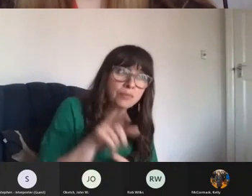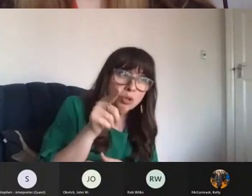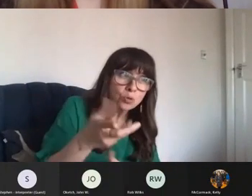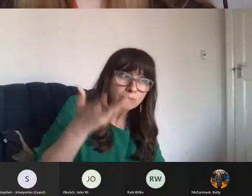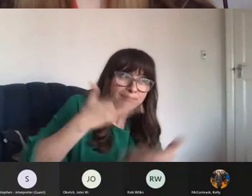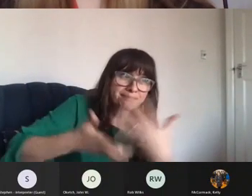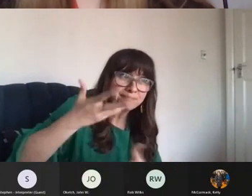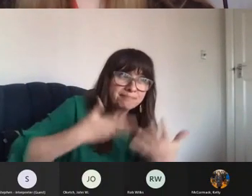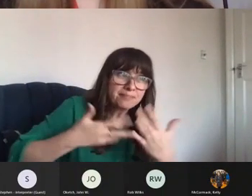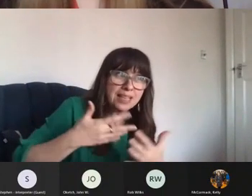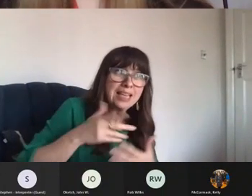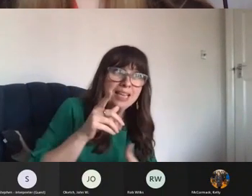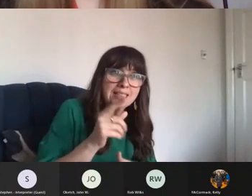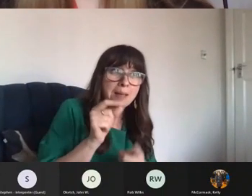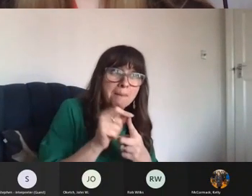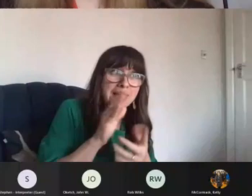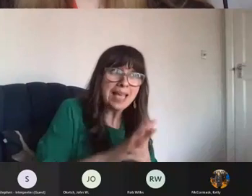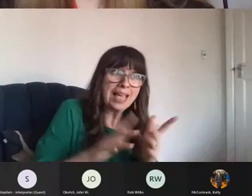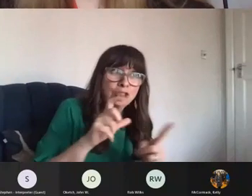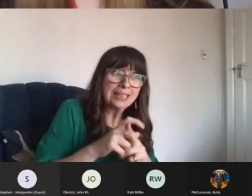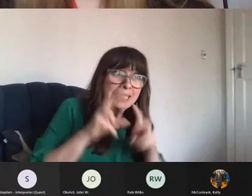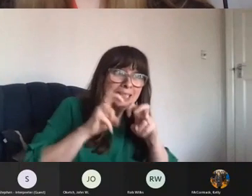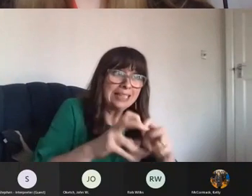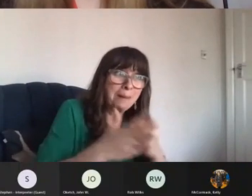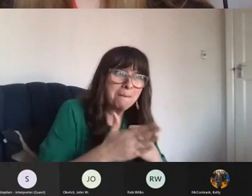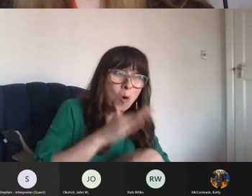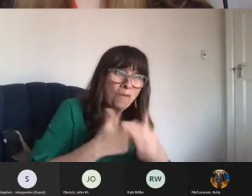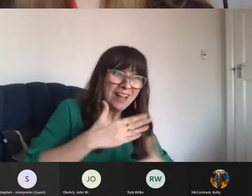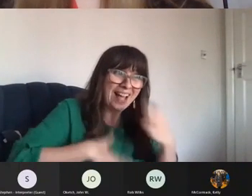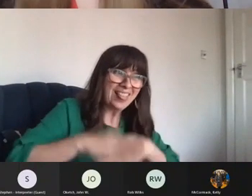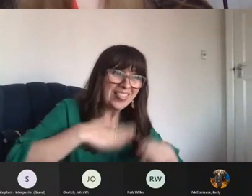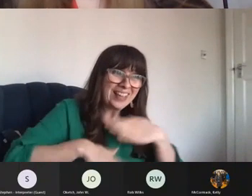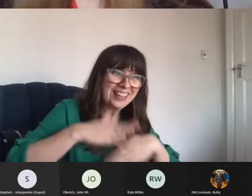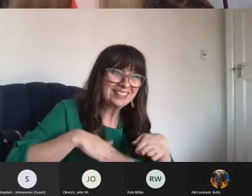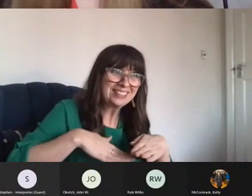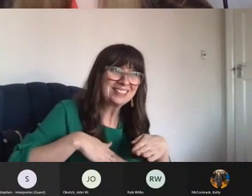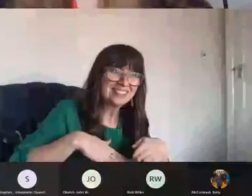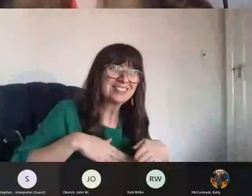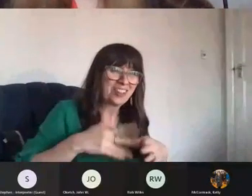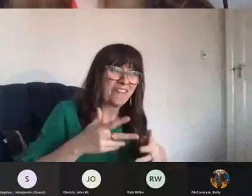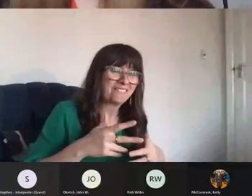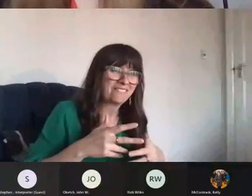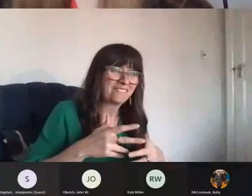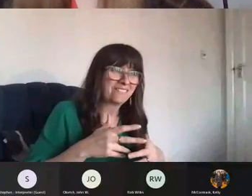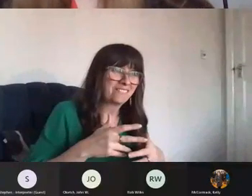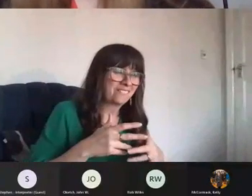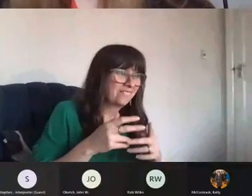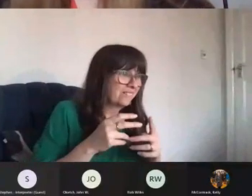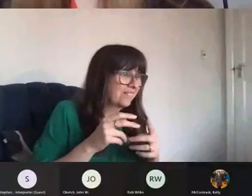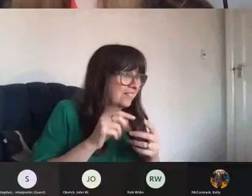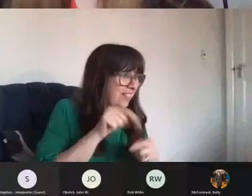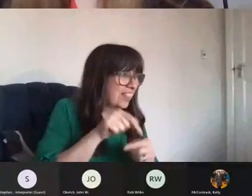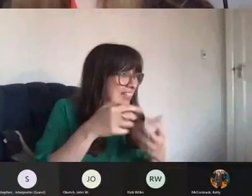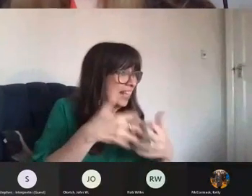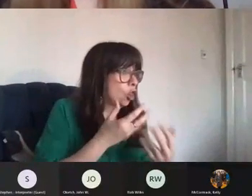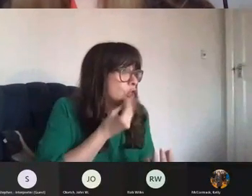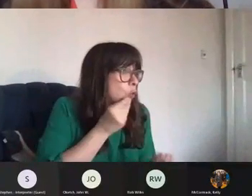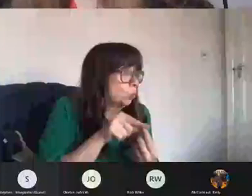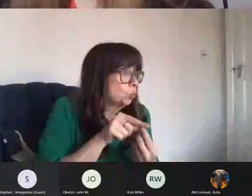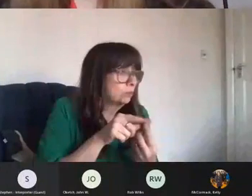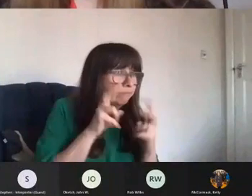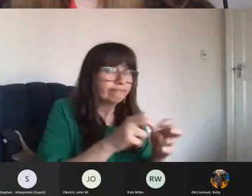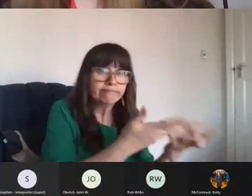described is possibly a PhD for somebody looking at the ethics of deploying this kind of technology. So maybe